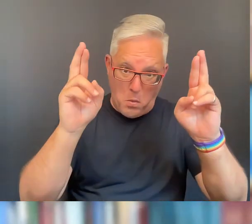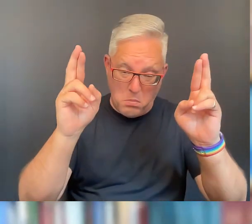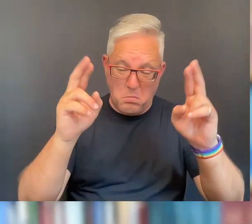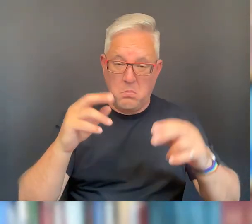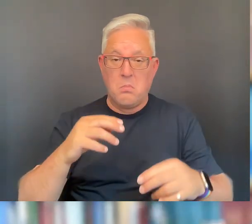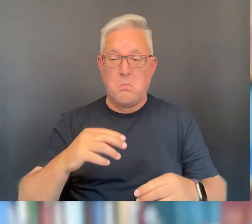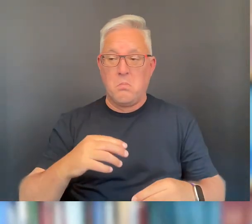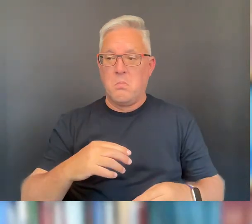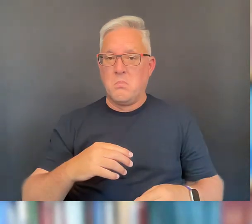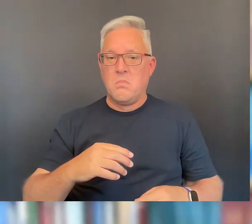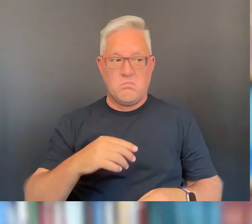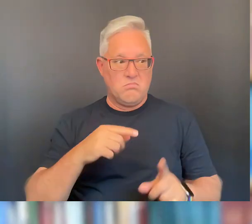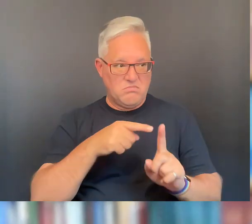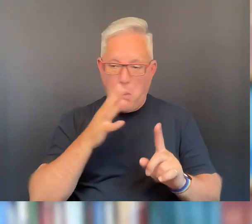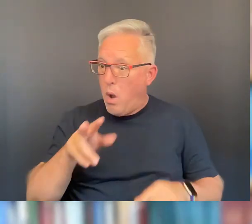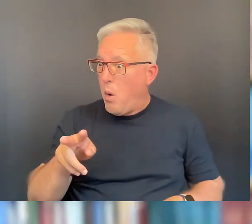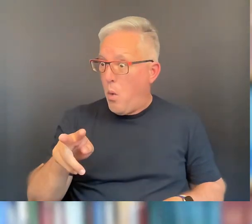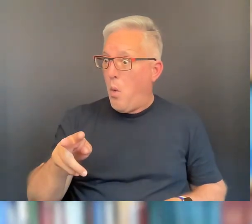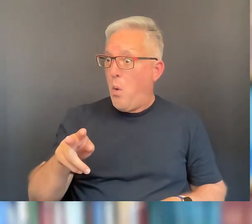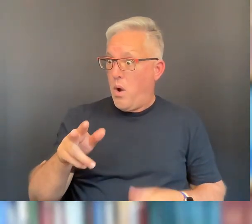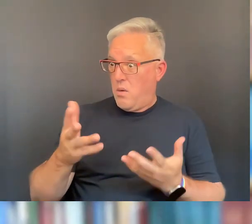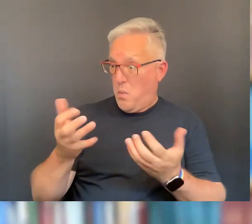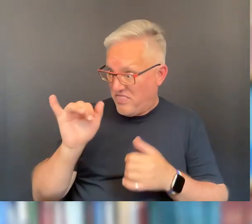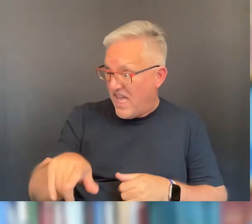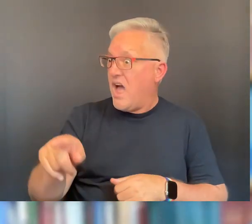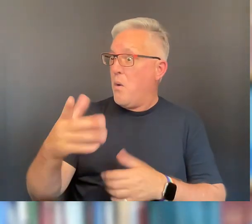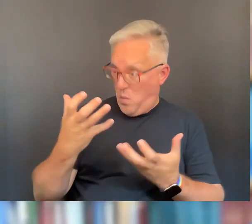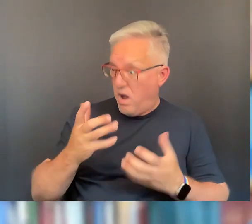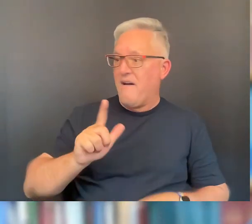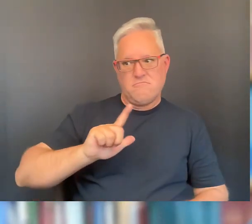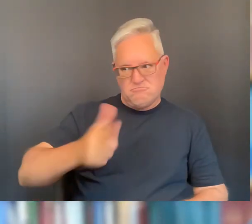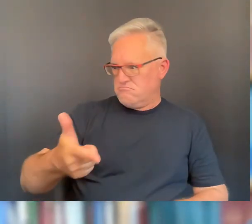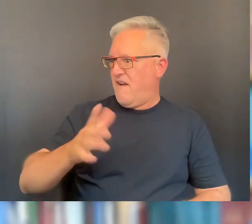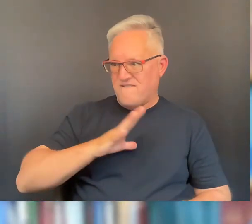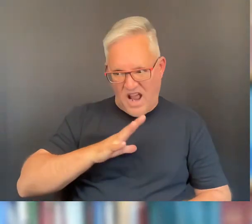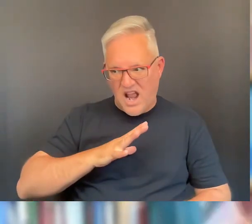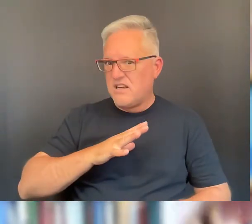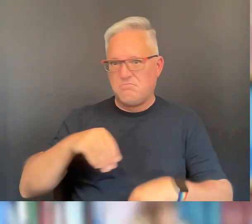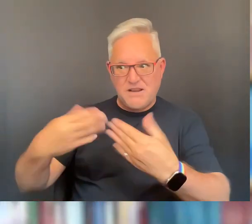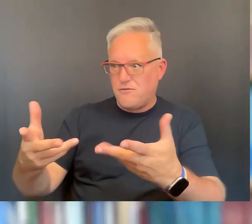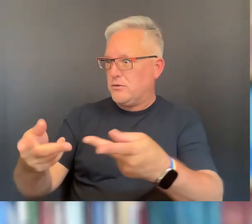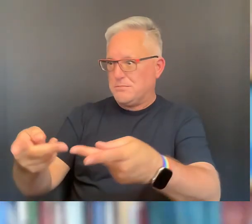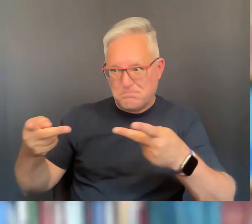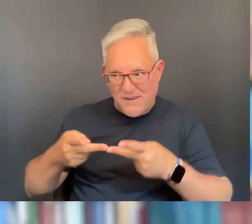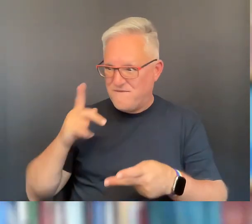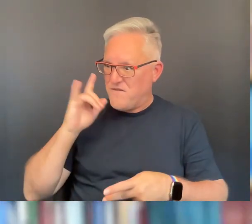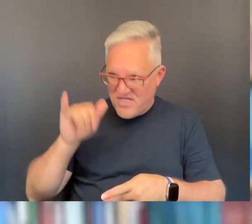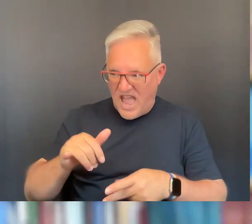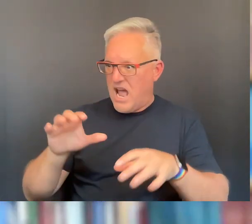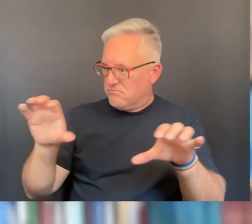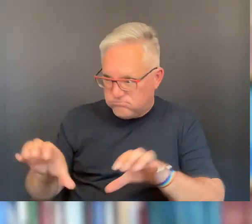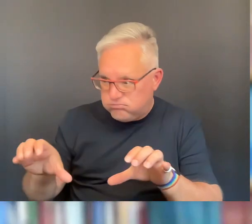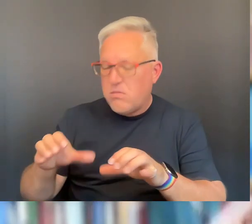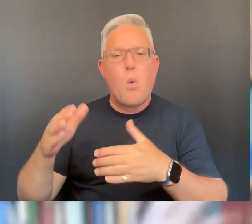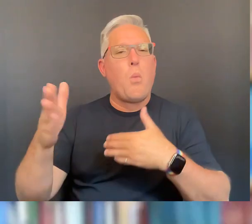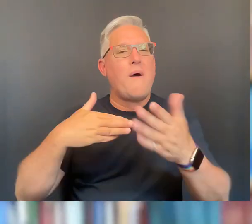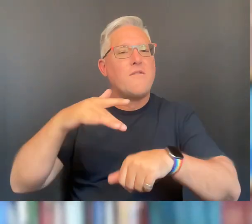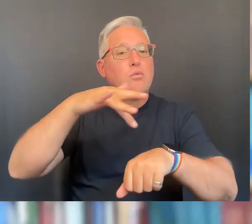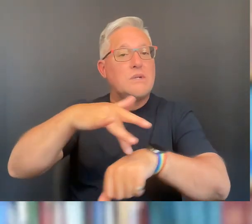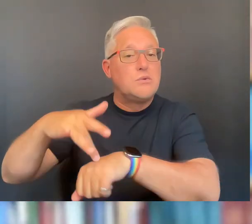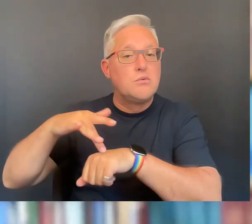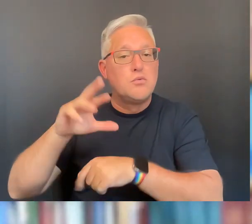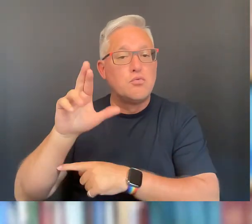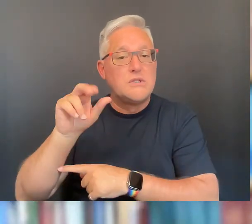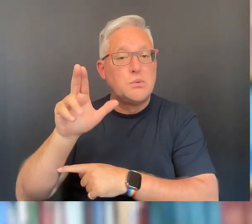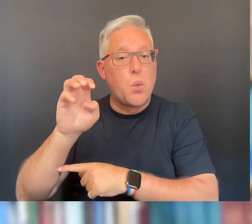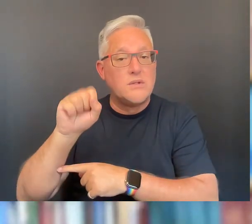hope, right, is that they will be excited that you have this desire and will try to work to facilitate it, whether it be with space, whatever